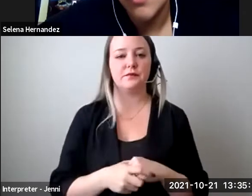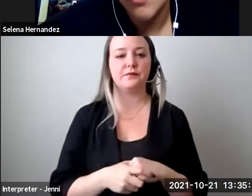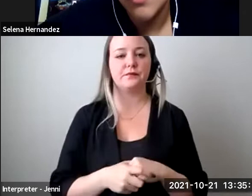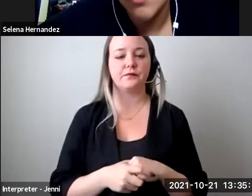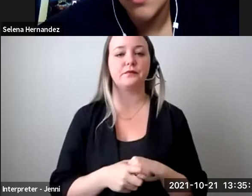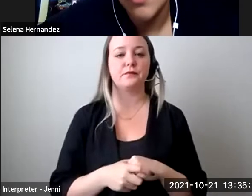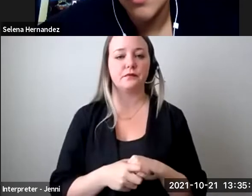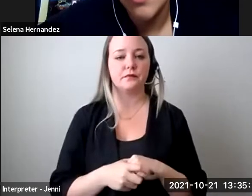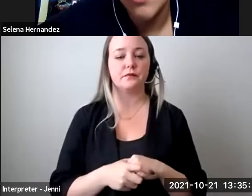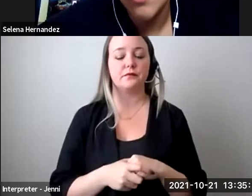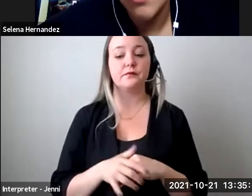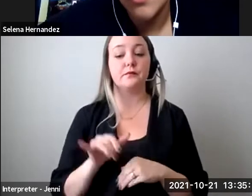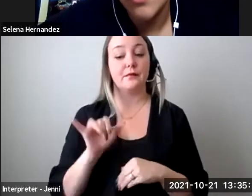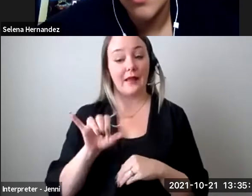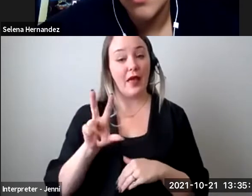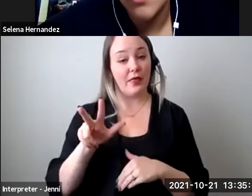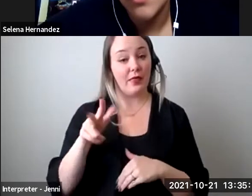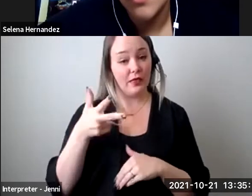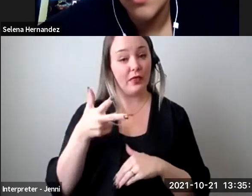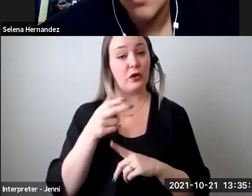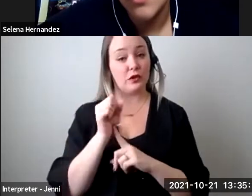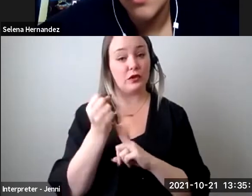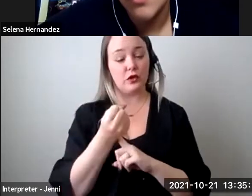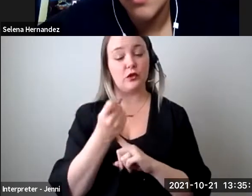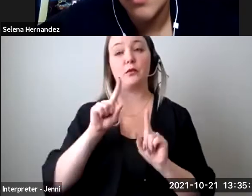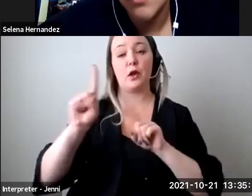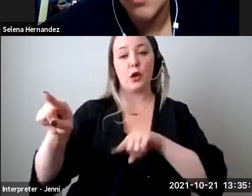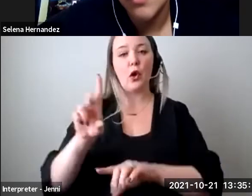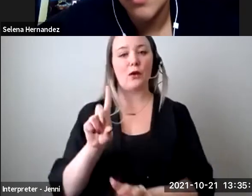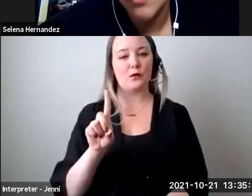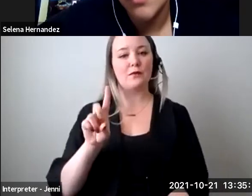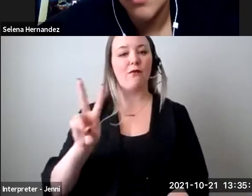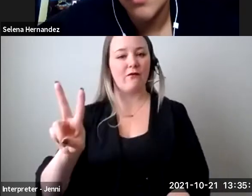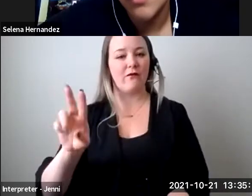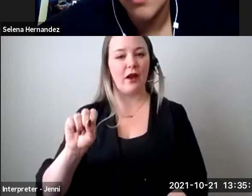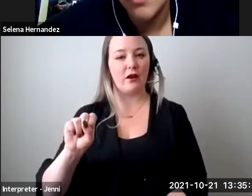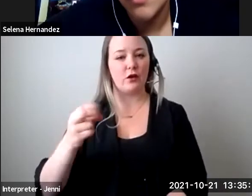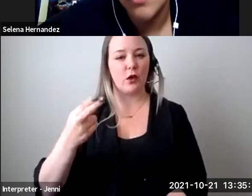With this third incident, I ended up in a domestic violence shelter to receive help.